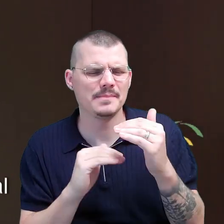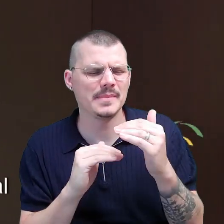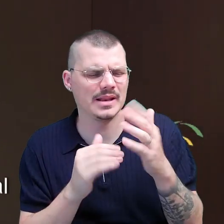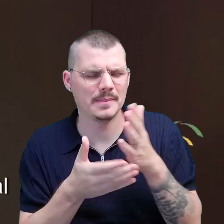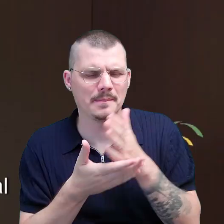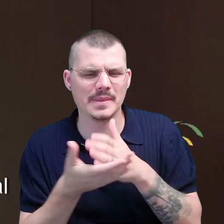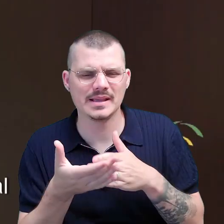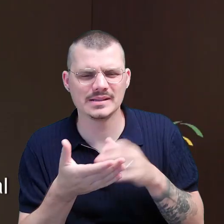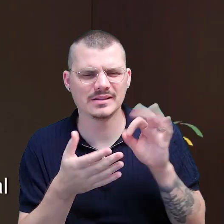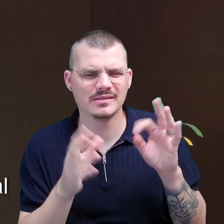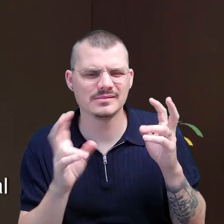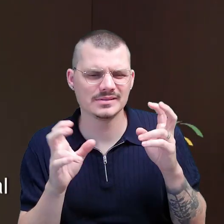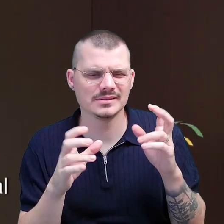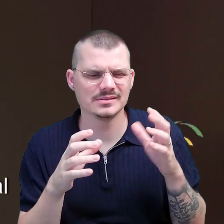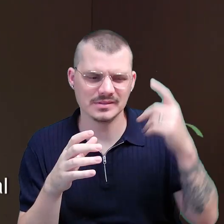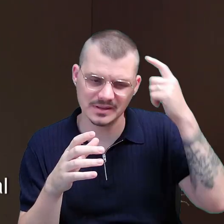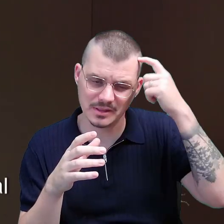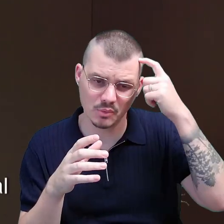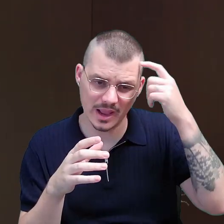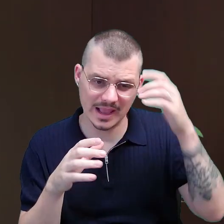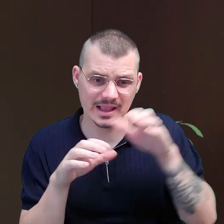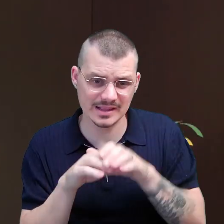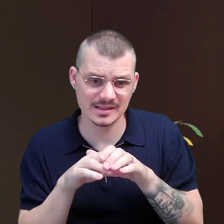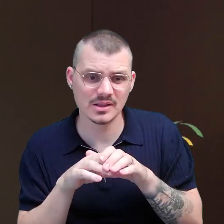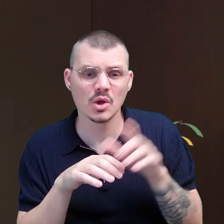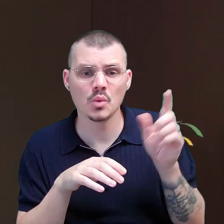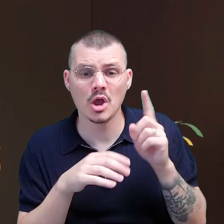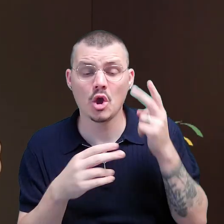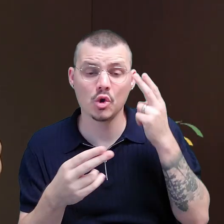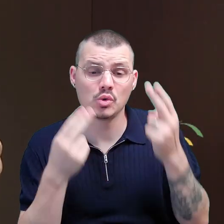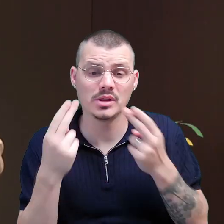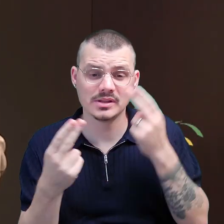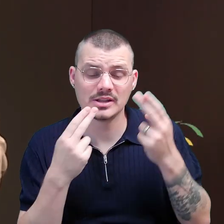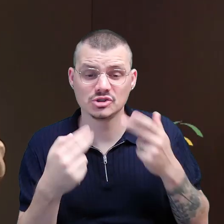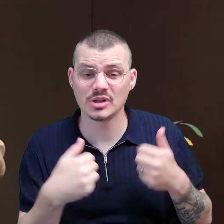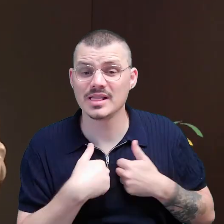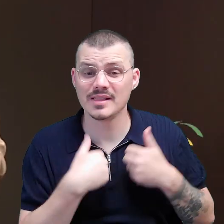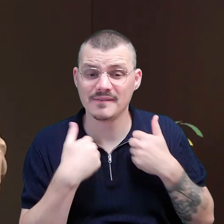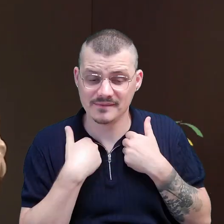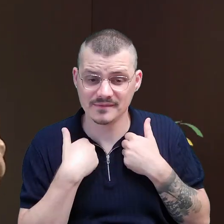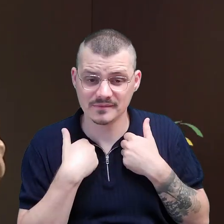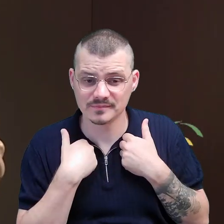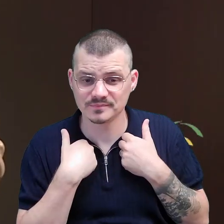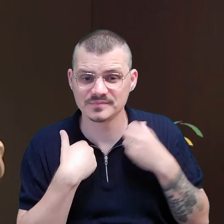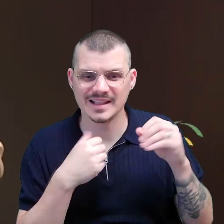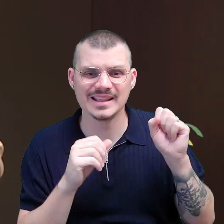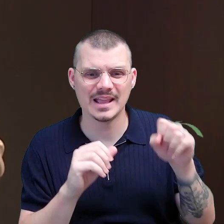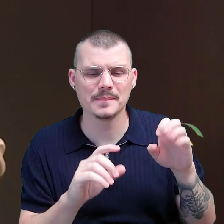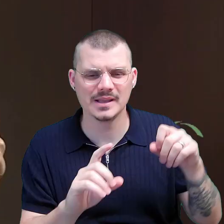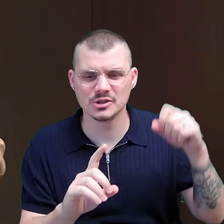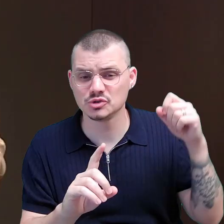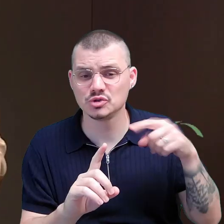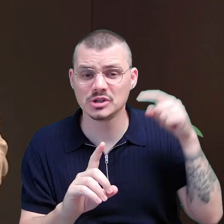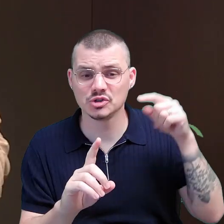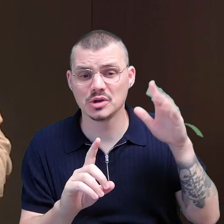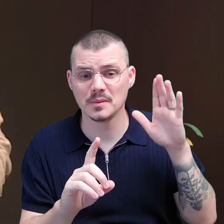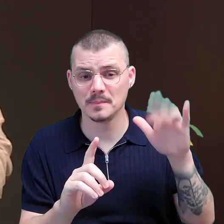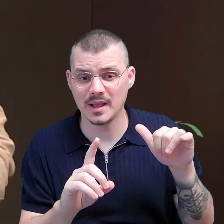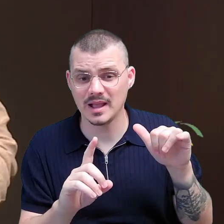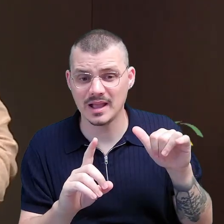There's a kind of a limited piece of real estate in the brain where hallucinations live, and it can be